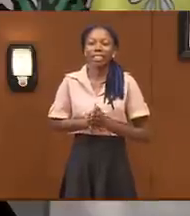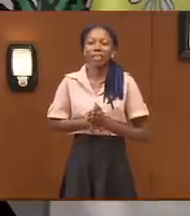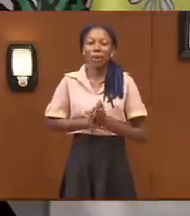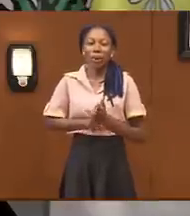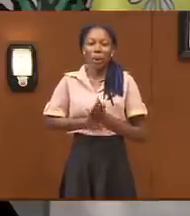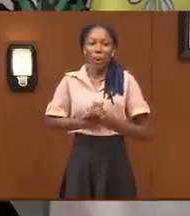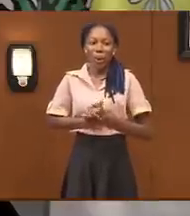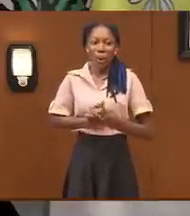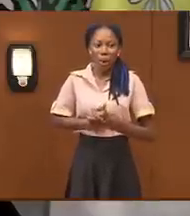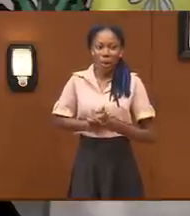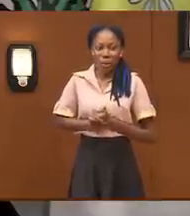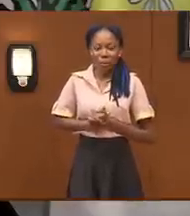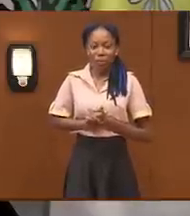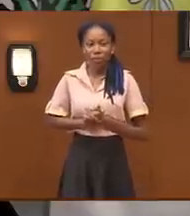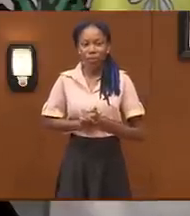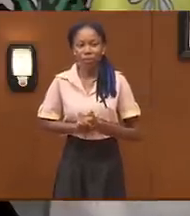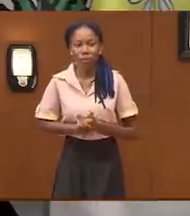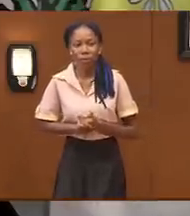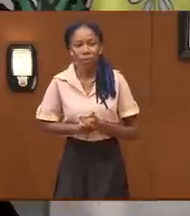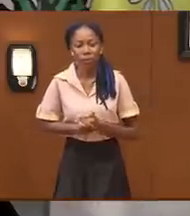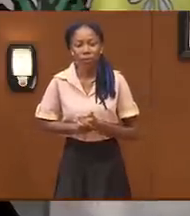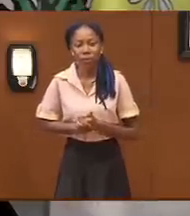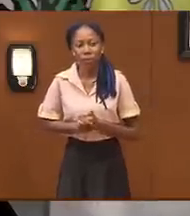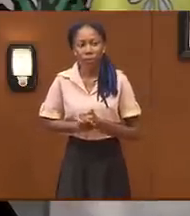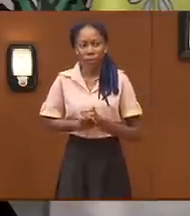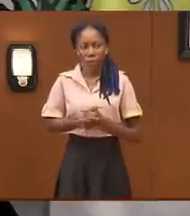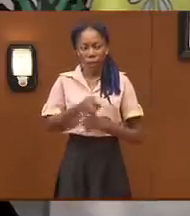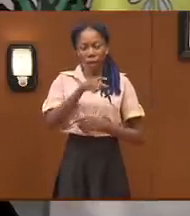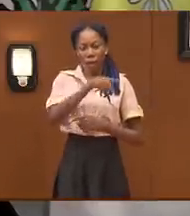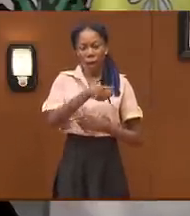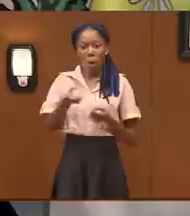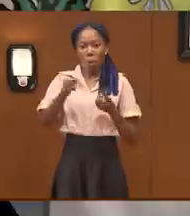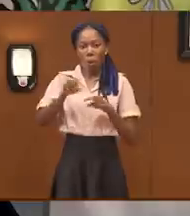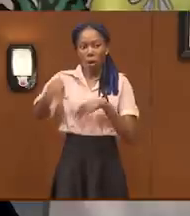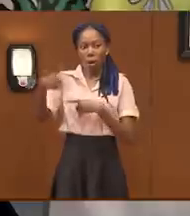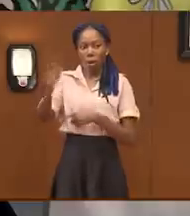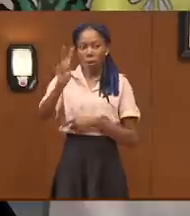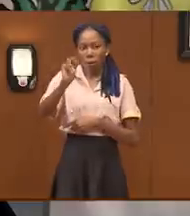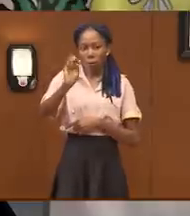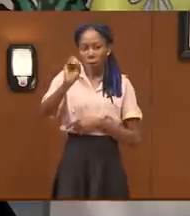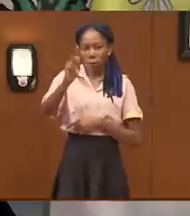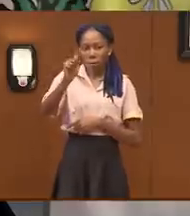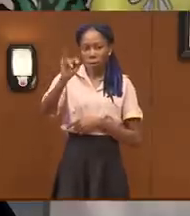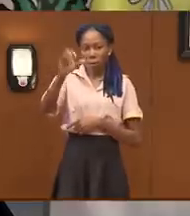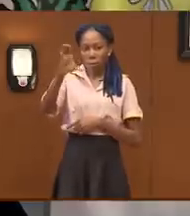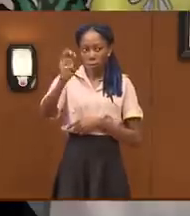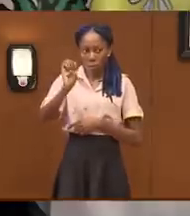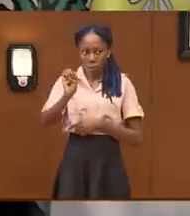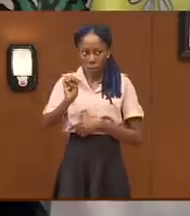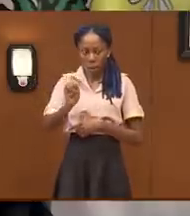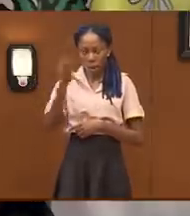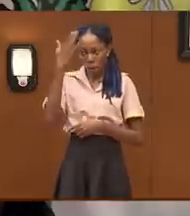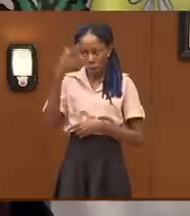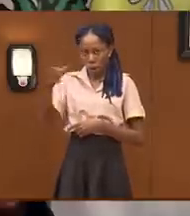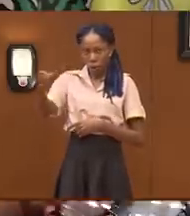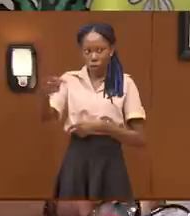Okay, now, as at the time this was served, your tenancy has expired. So I need to